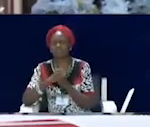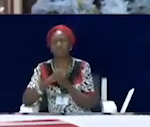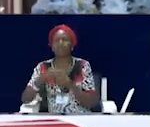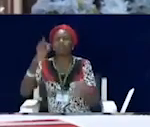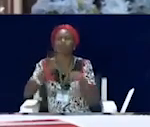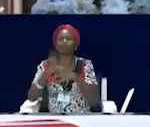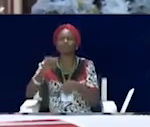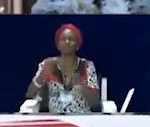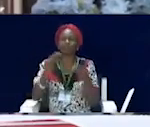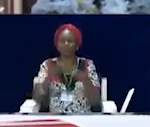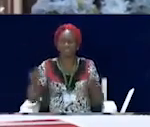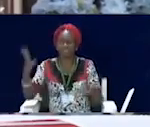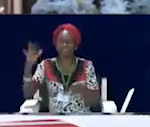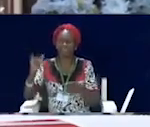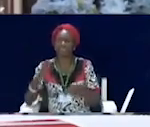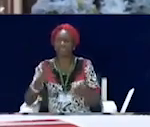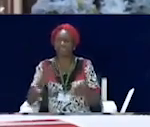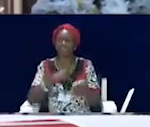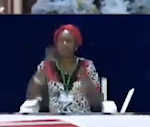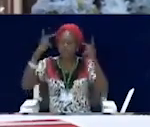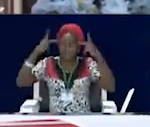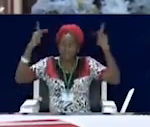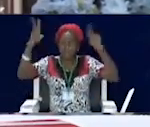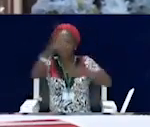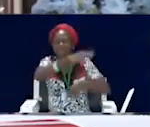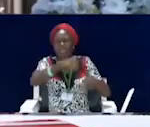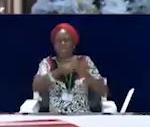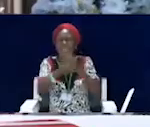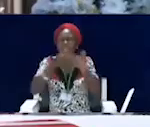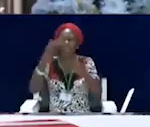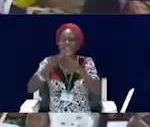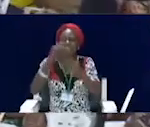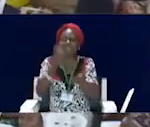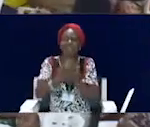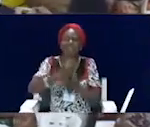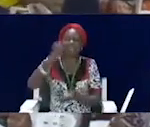Touch them materially and prosper them.